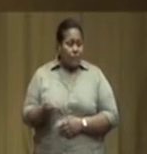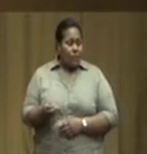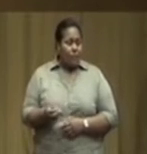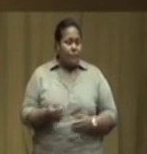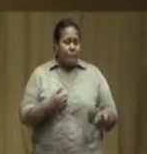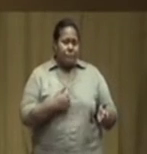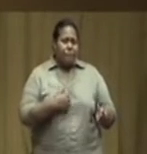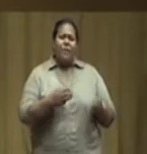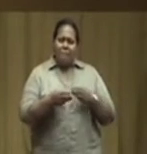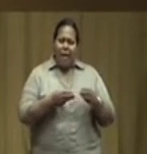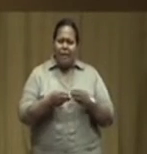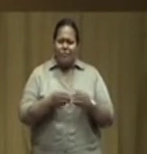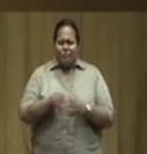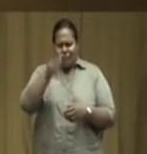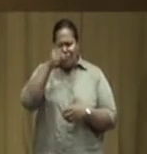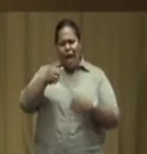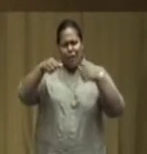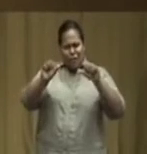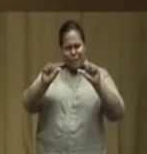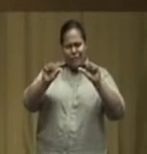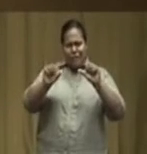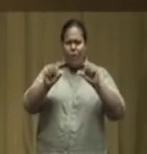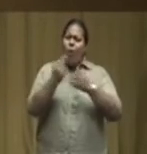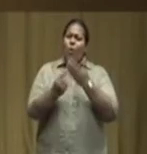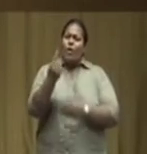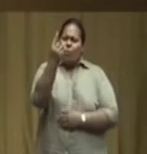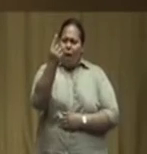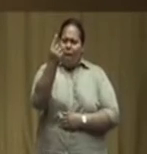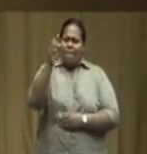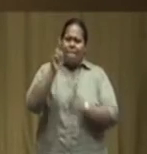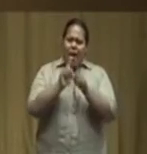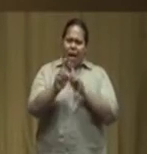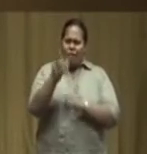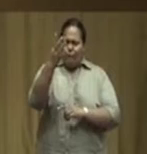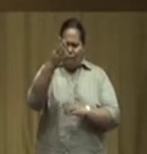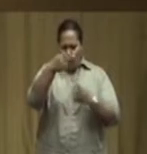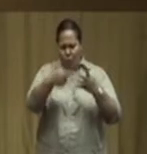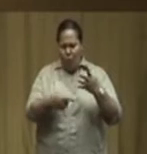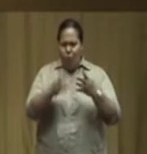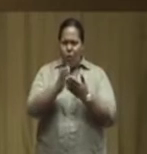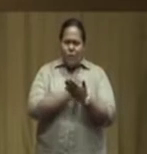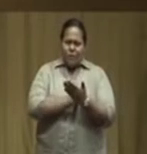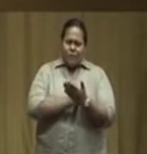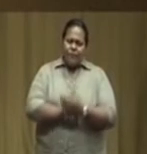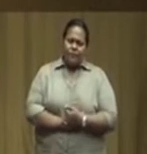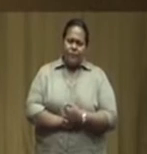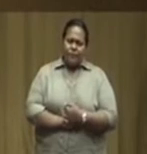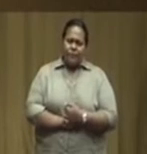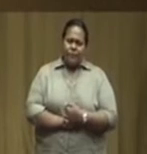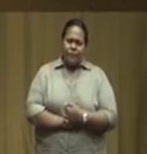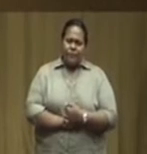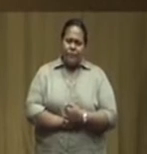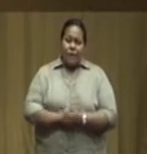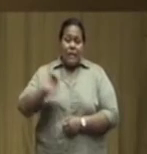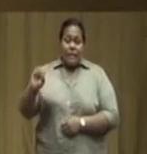And I managed to pass only 1 out of the 4 courses. When the Disability Resource Center was open in semester